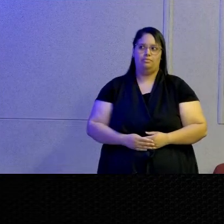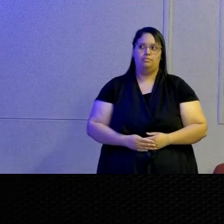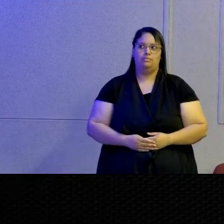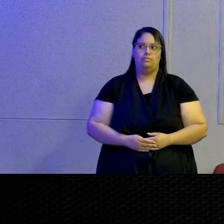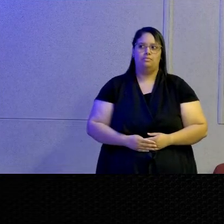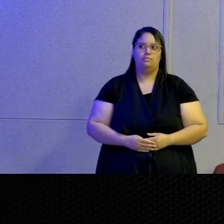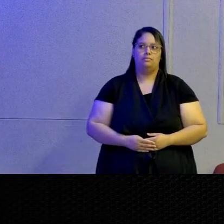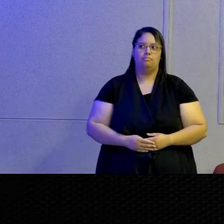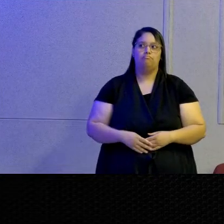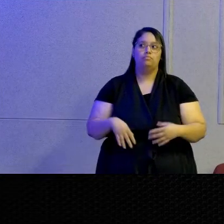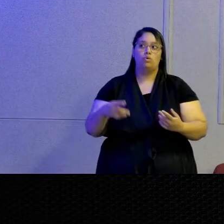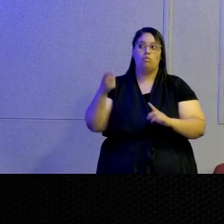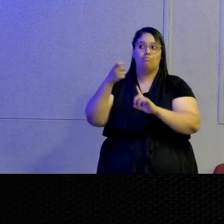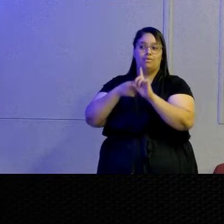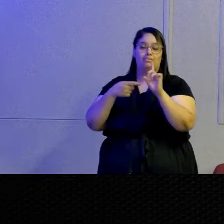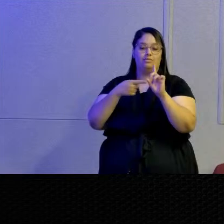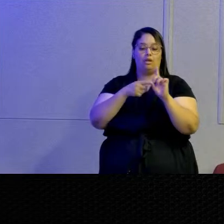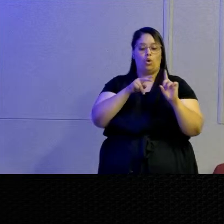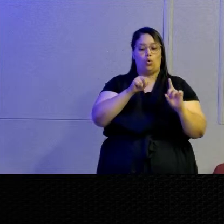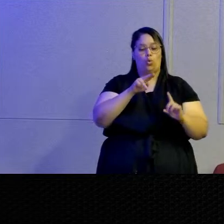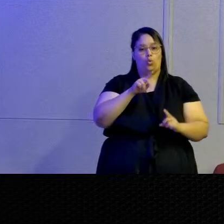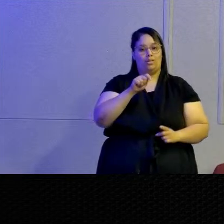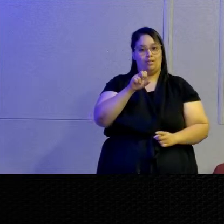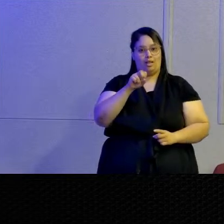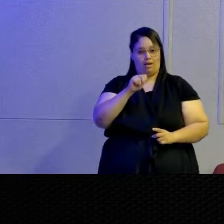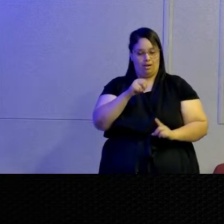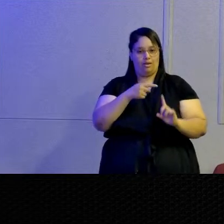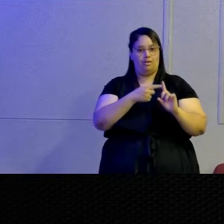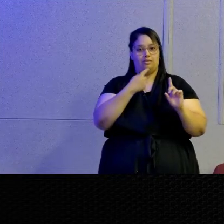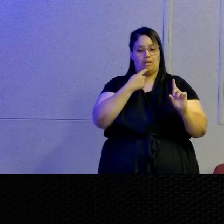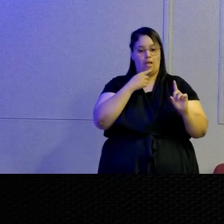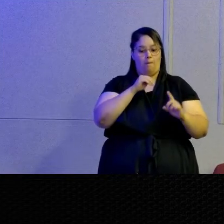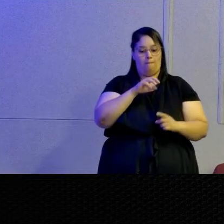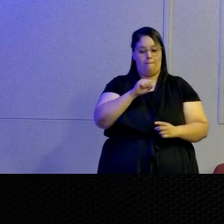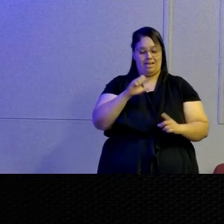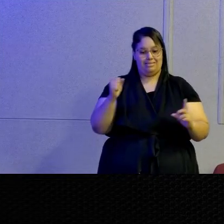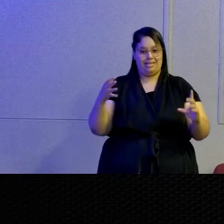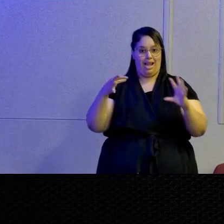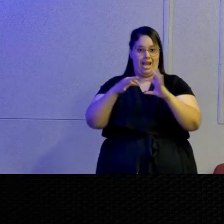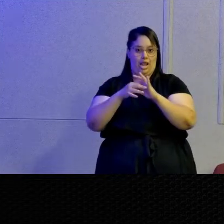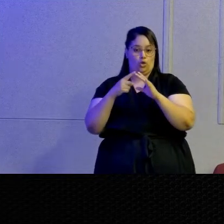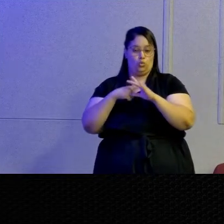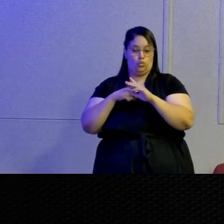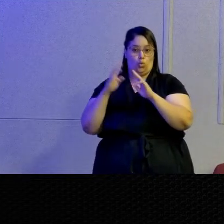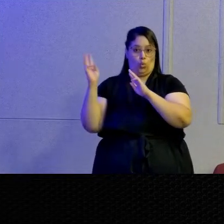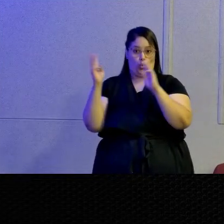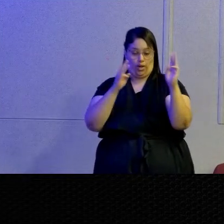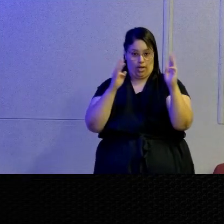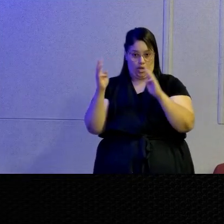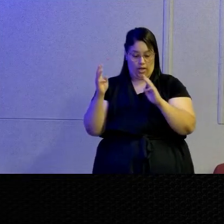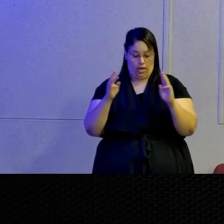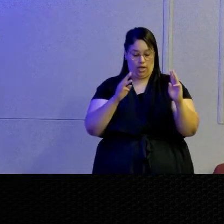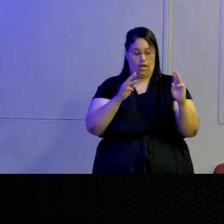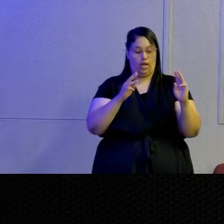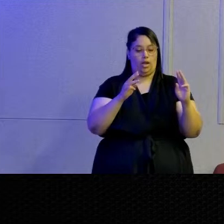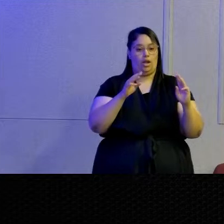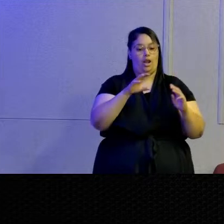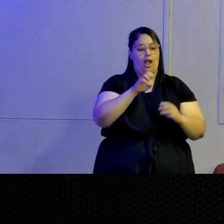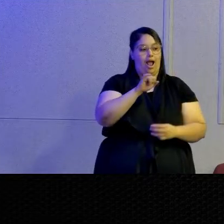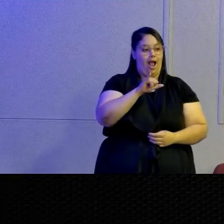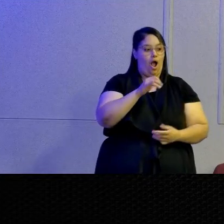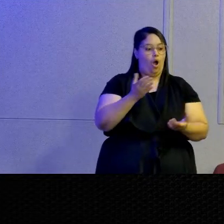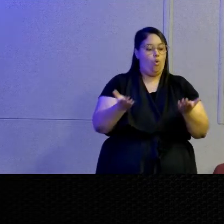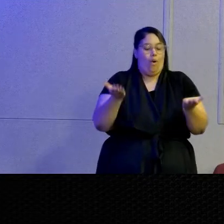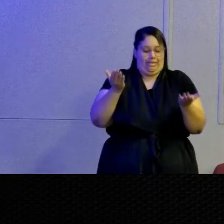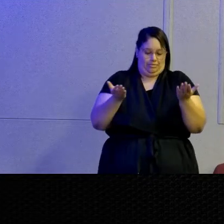So Newton, of course, said mass is related to weight. Einstein said energy is related to mass,